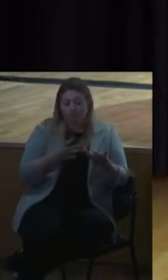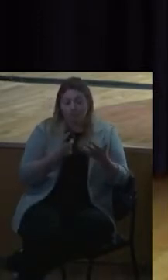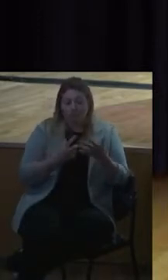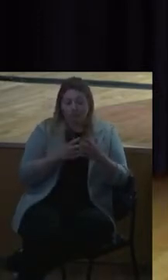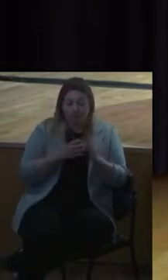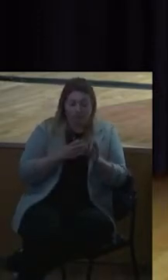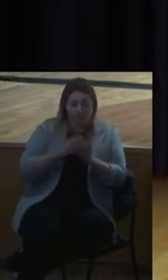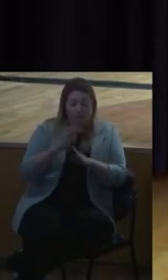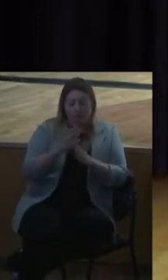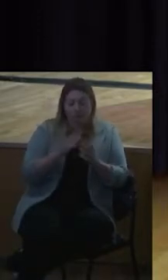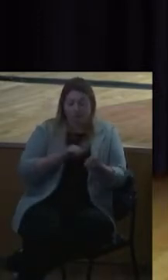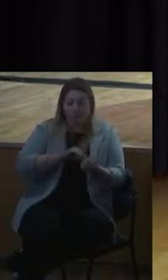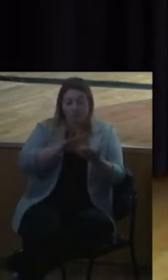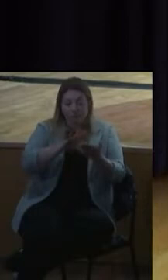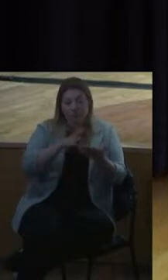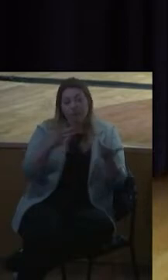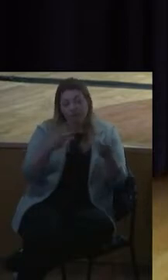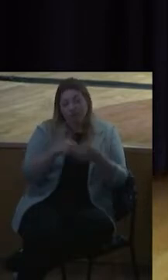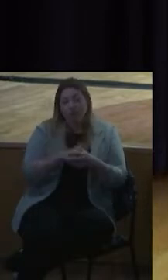right now.